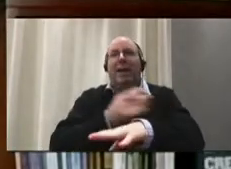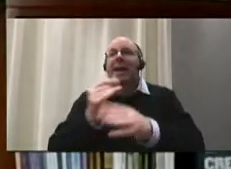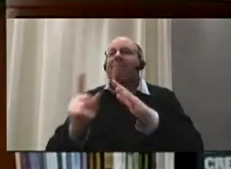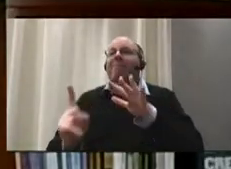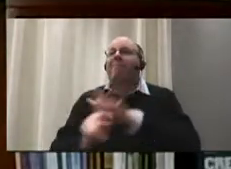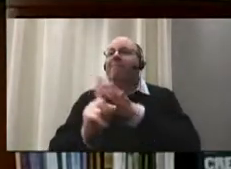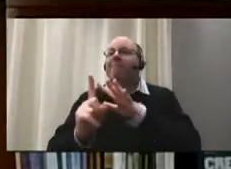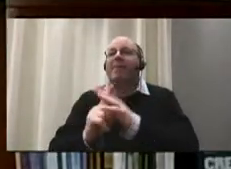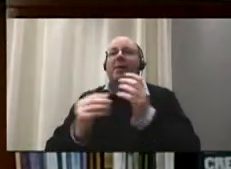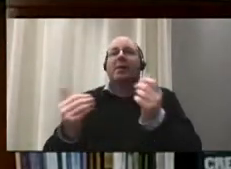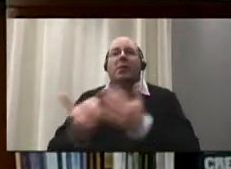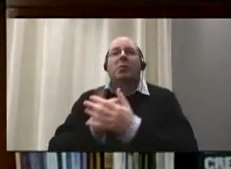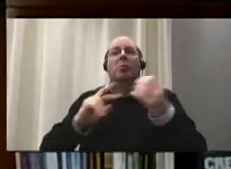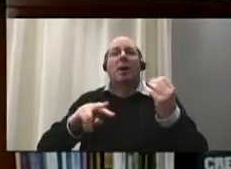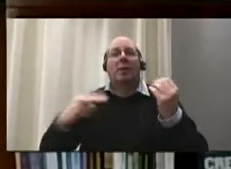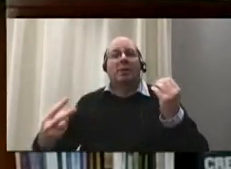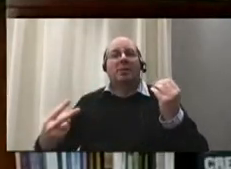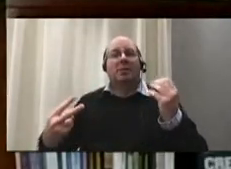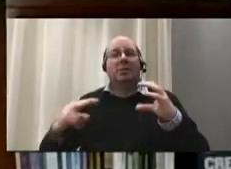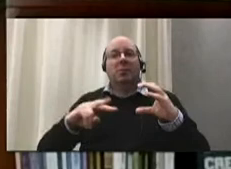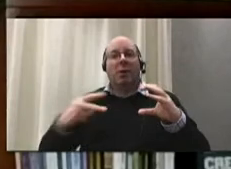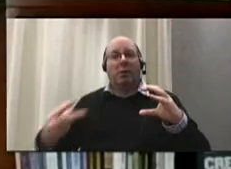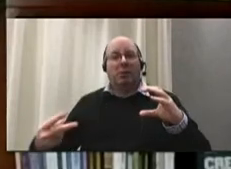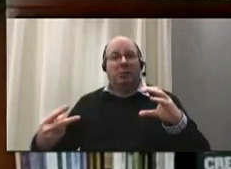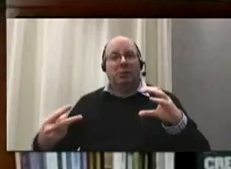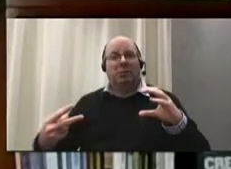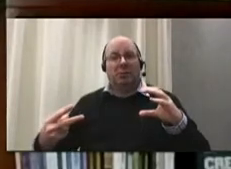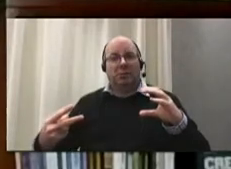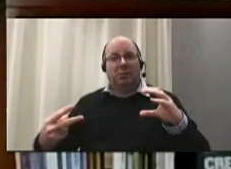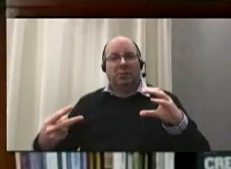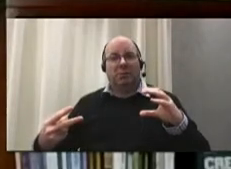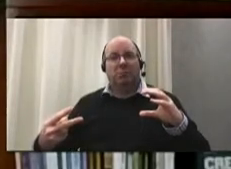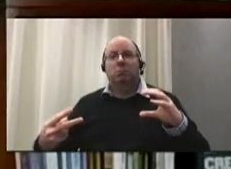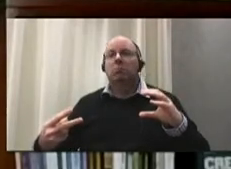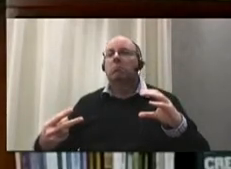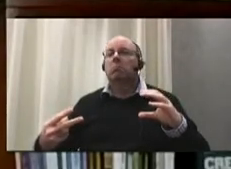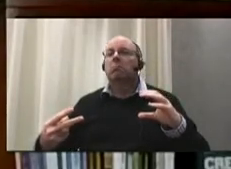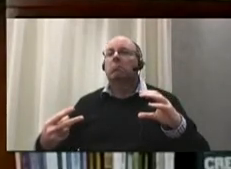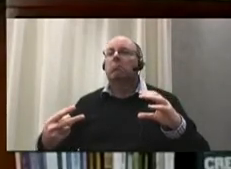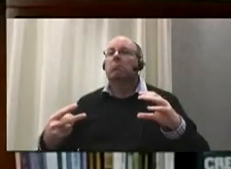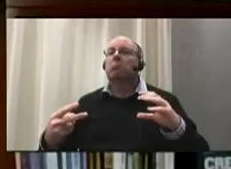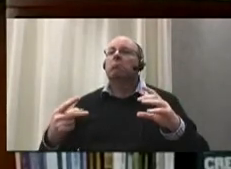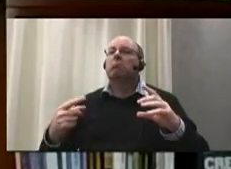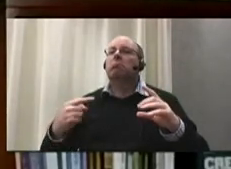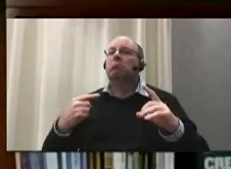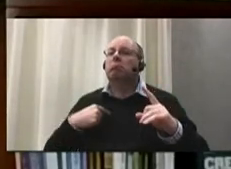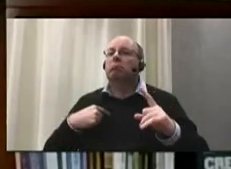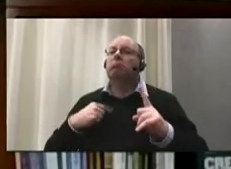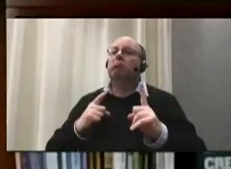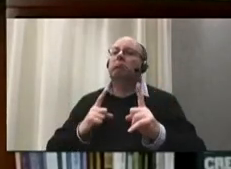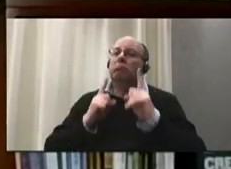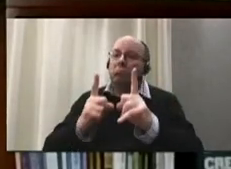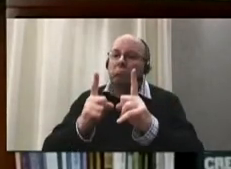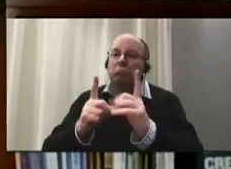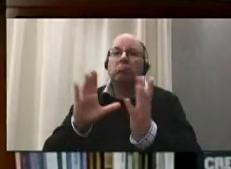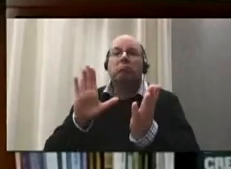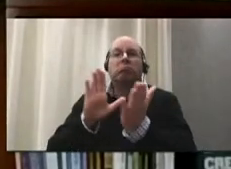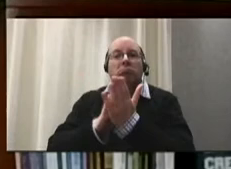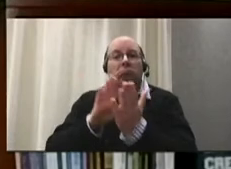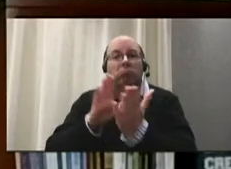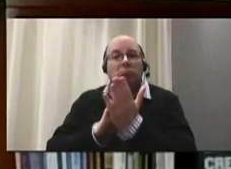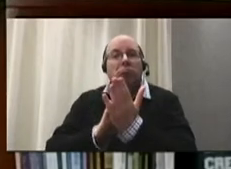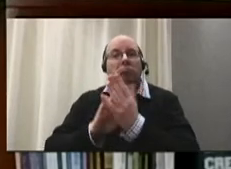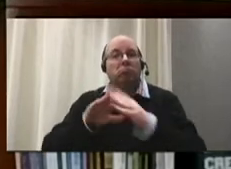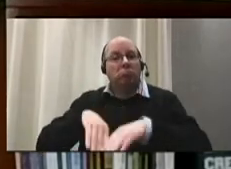doing everything we can to keeping our schools open for in-person learning. Our data says to us that this is critical